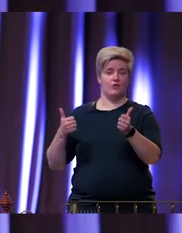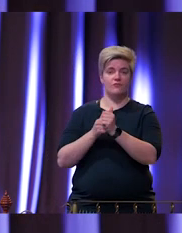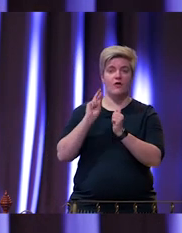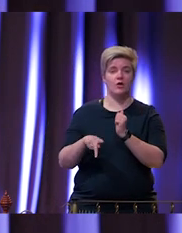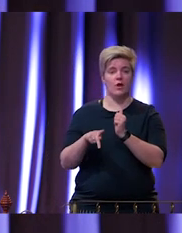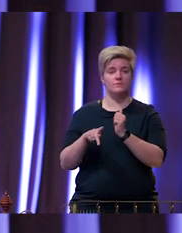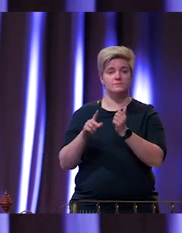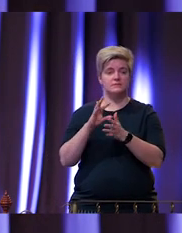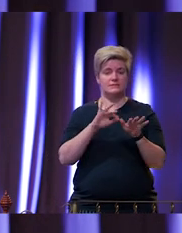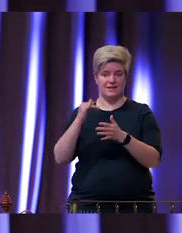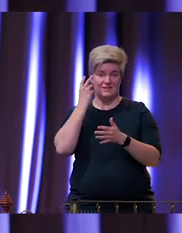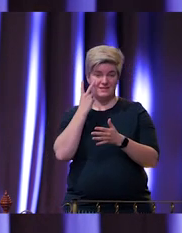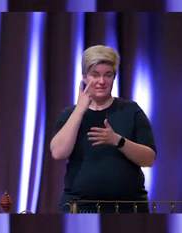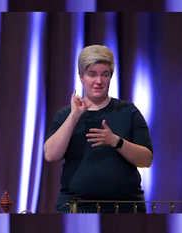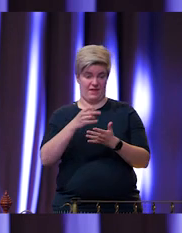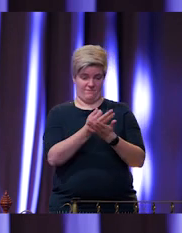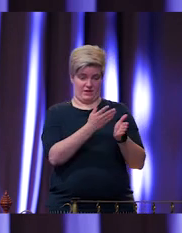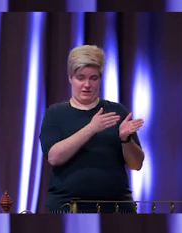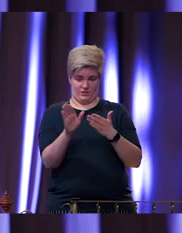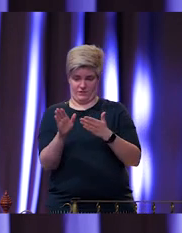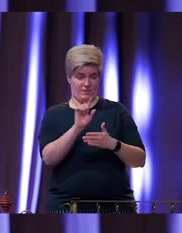shifted, because when the first study was done 5 years ago,